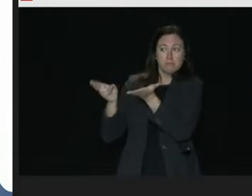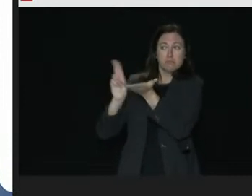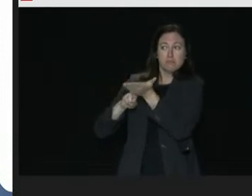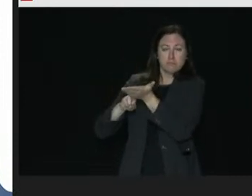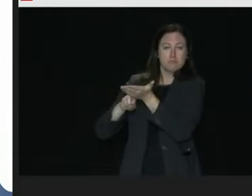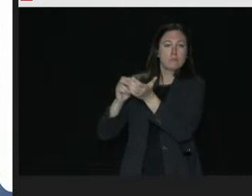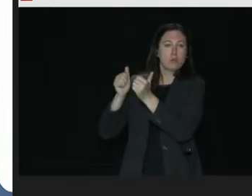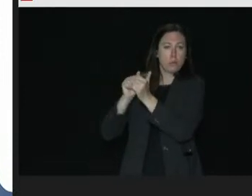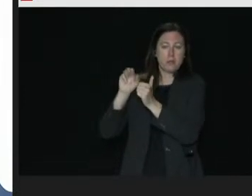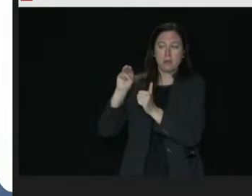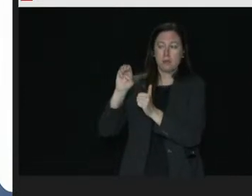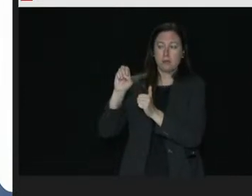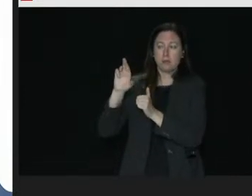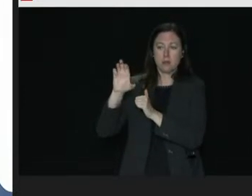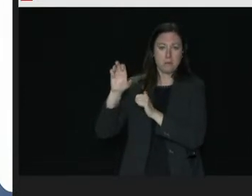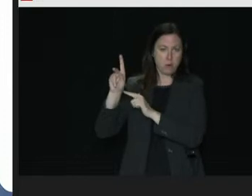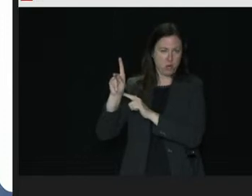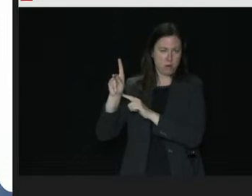company, Merck.